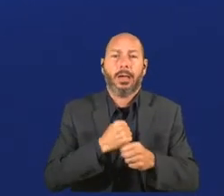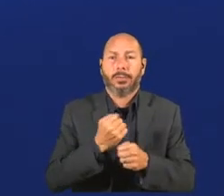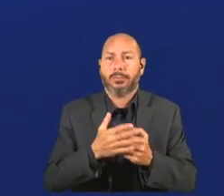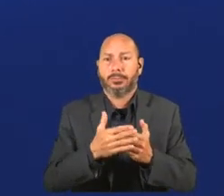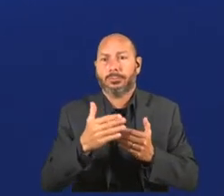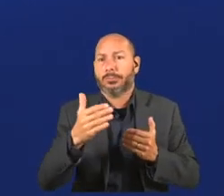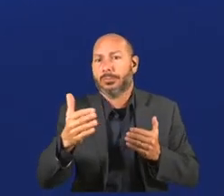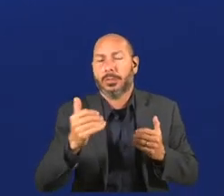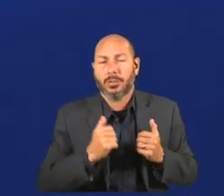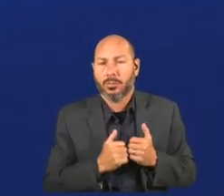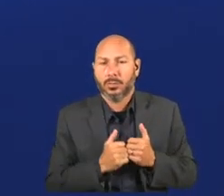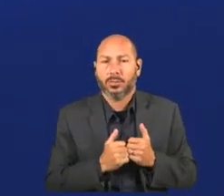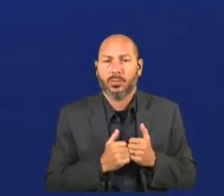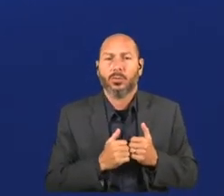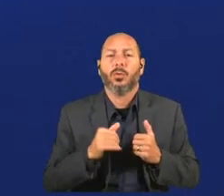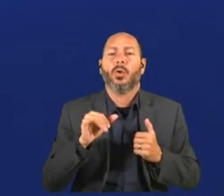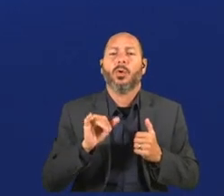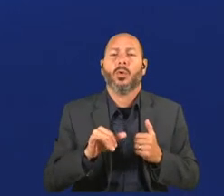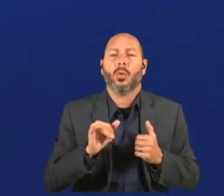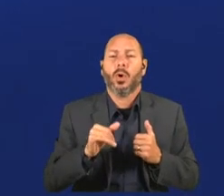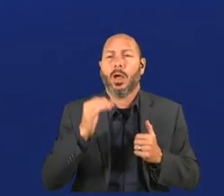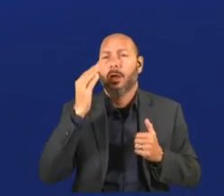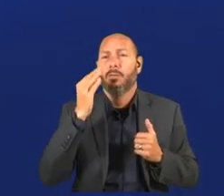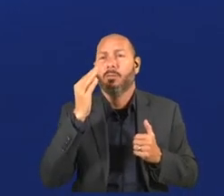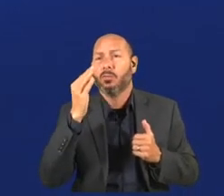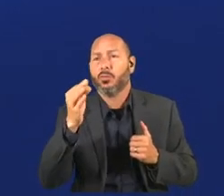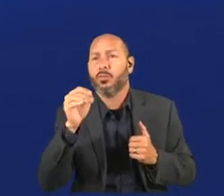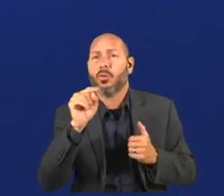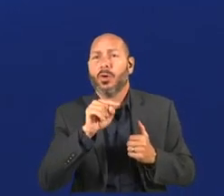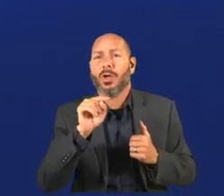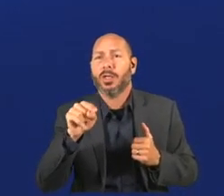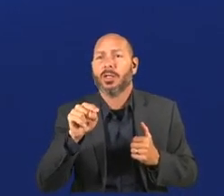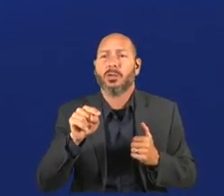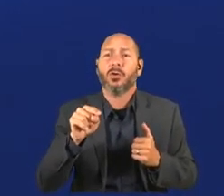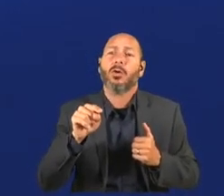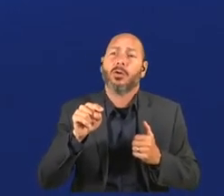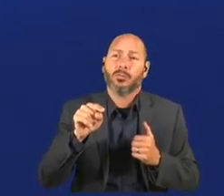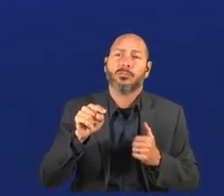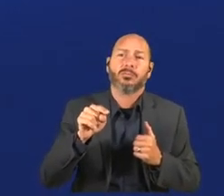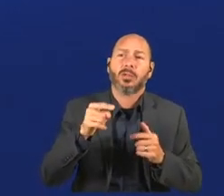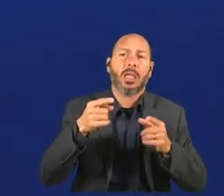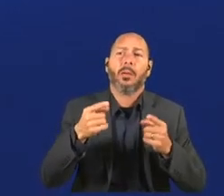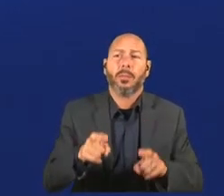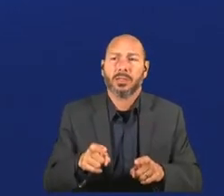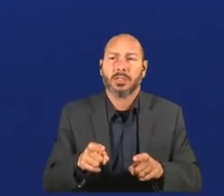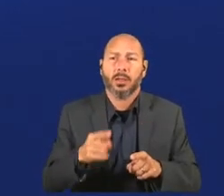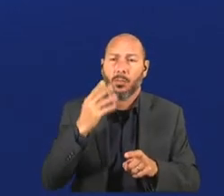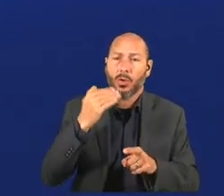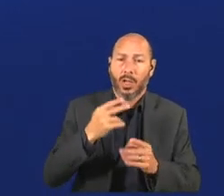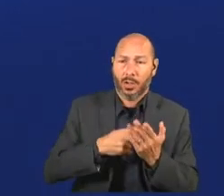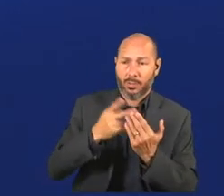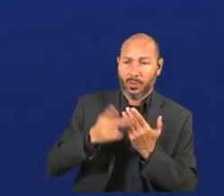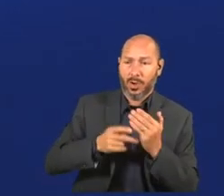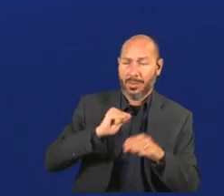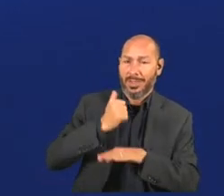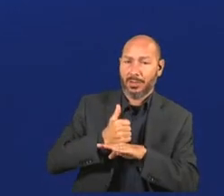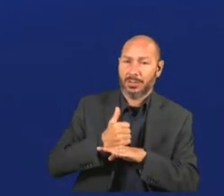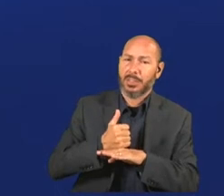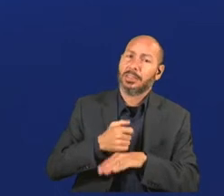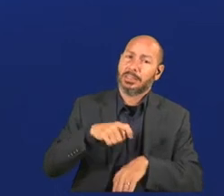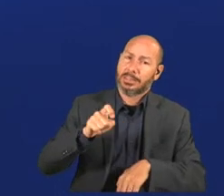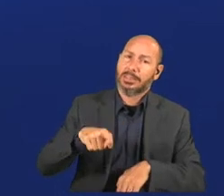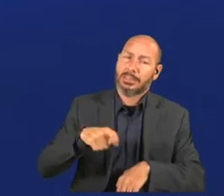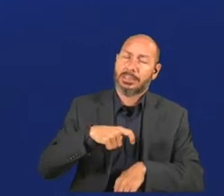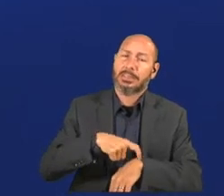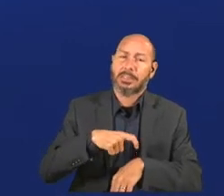got to look at what demand will be in the future because a lot of these programs take time to be implemented. So with that, we came up with these 8 categories of